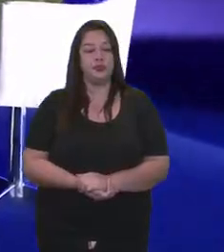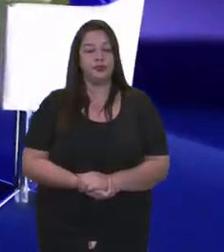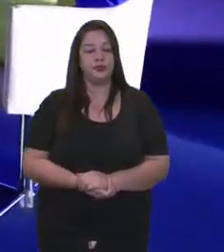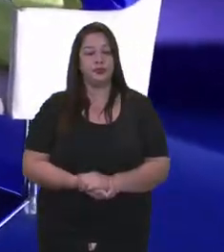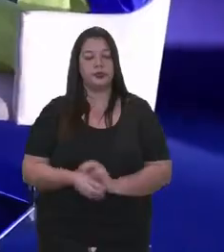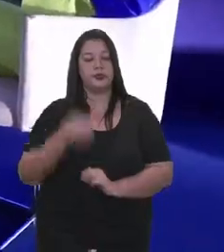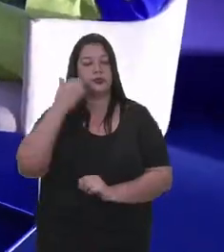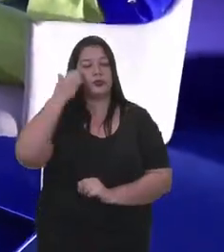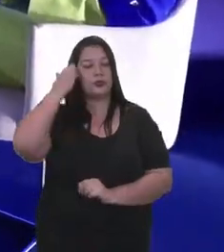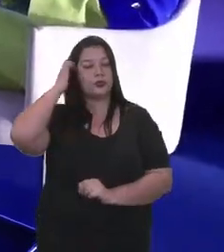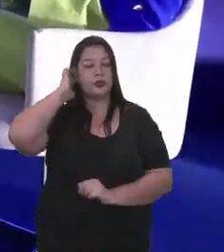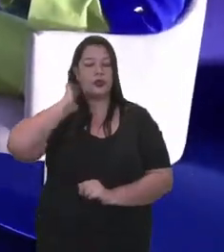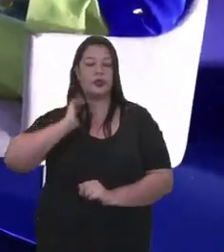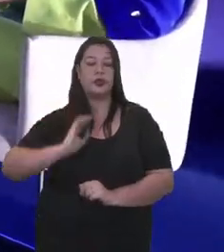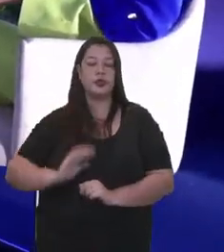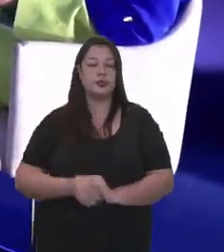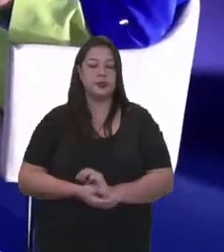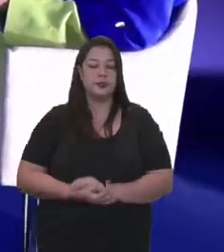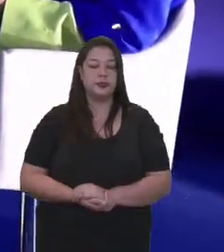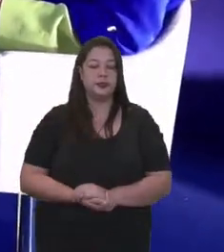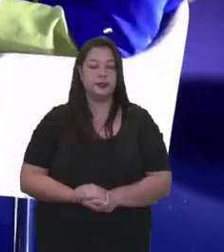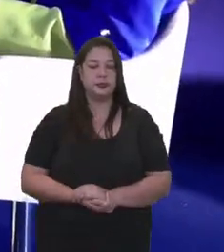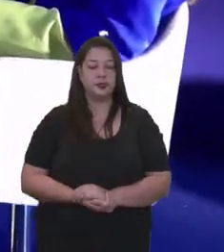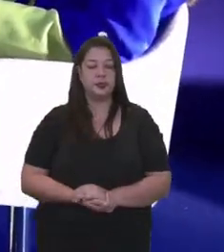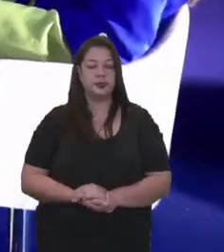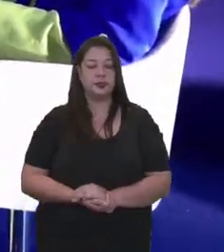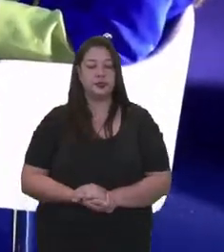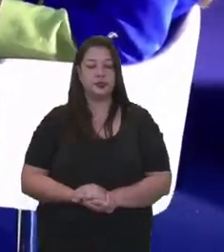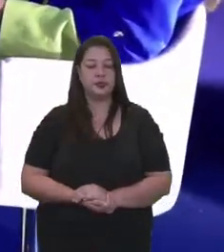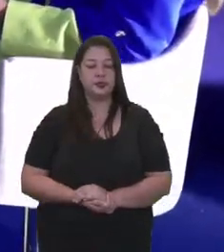Tim can count on me and I trust you.